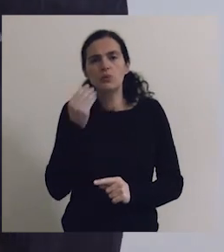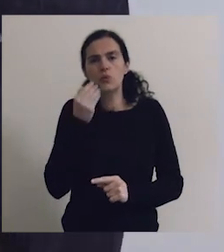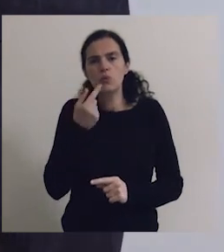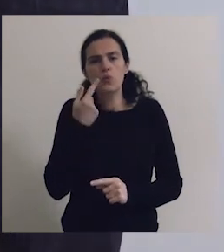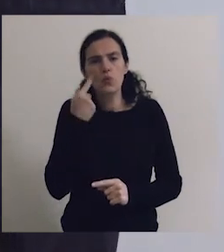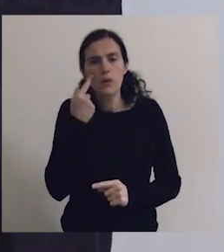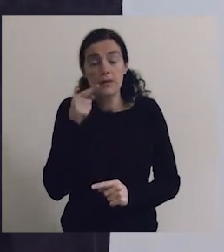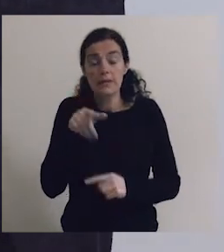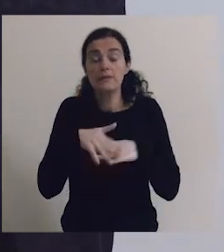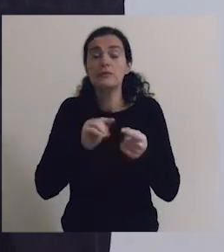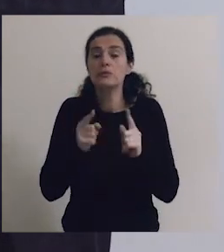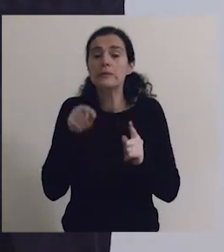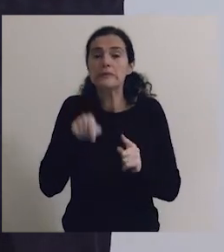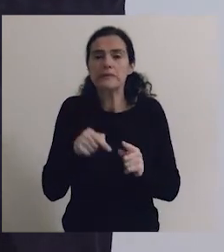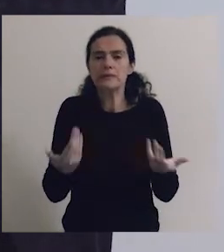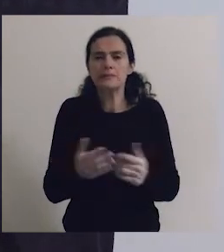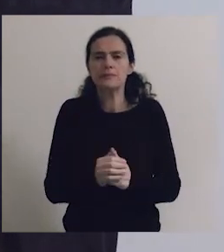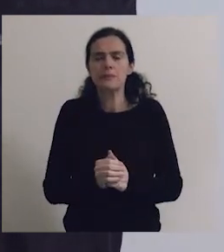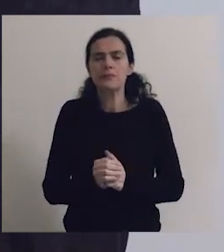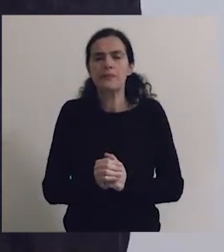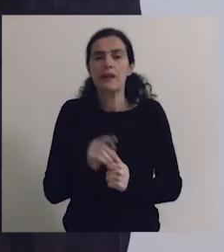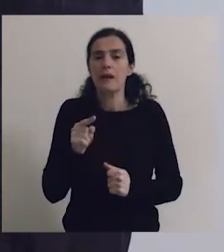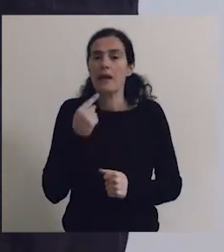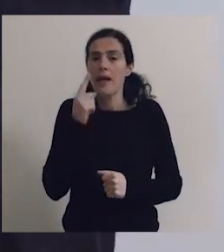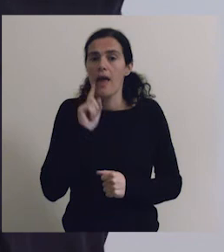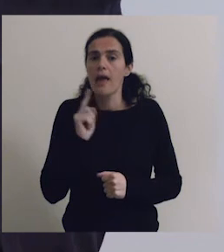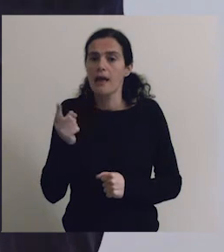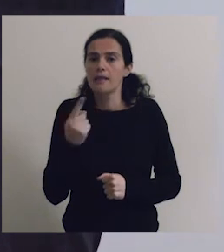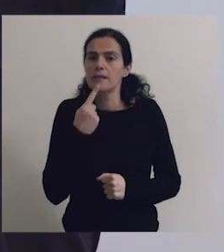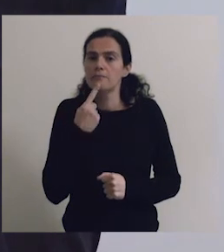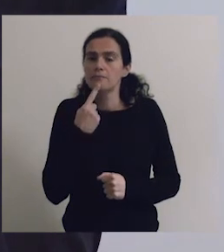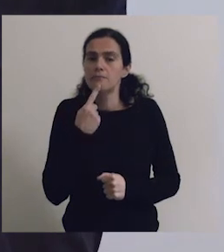know it. What she has done here, and she has asked